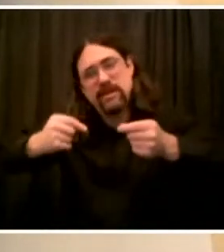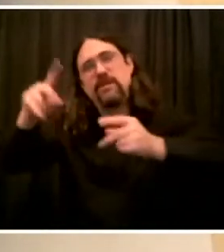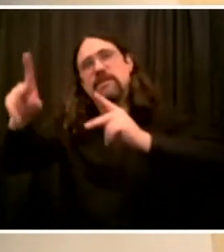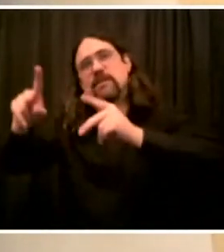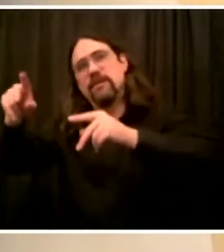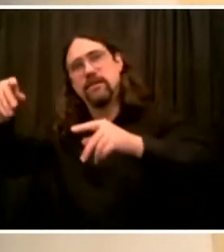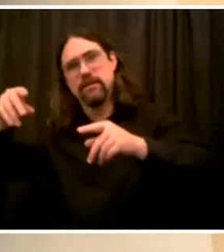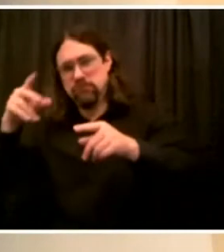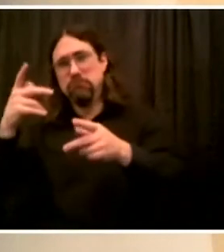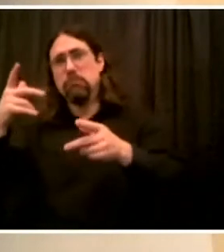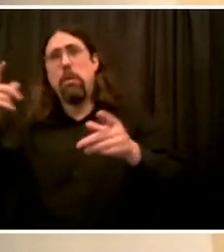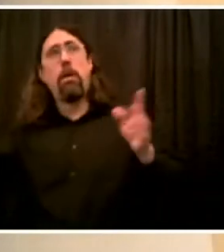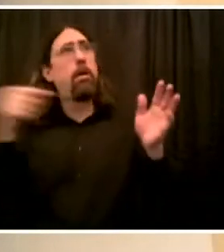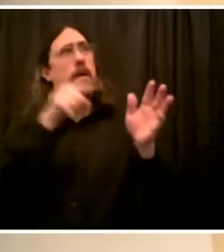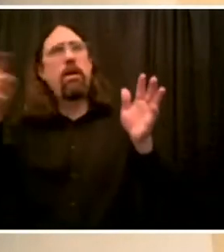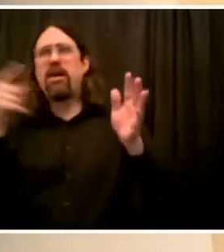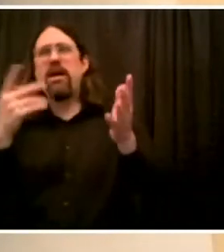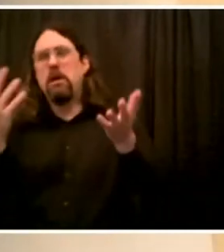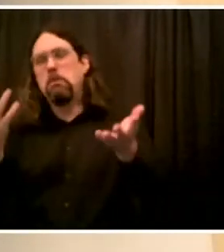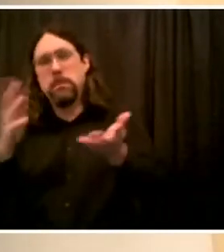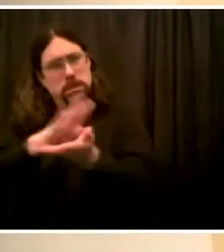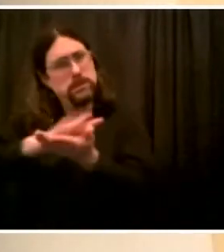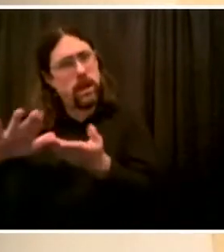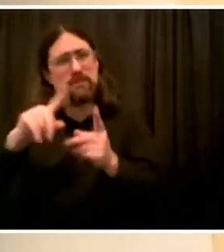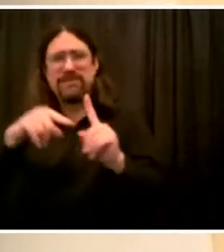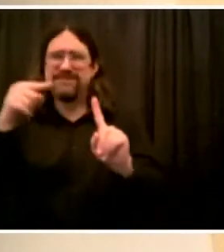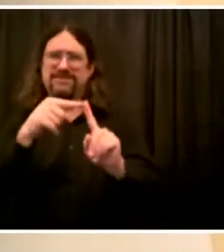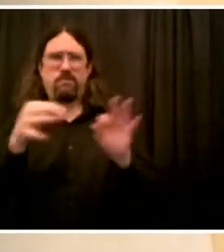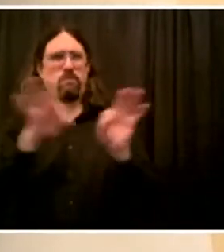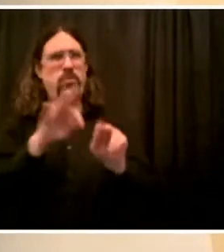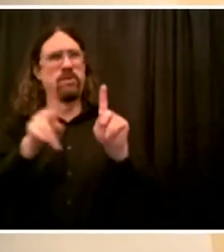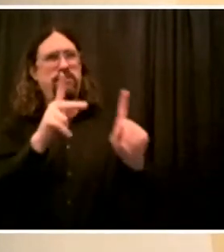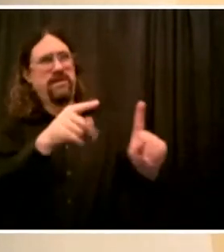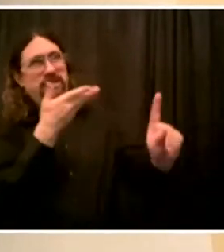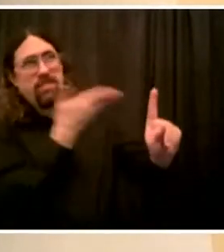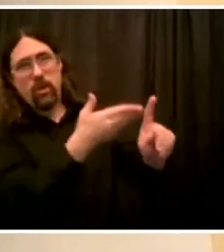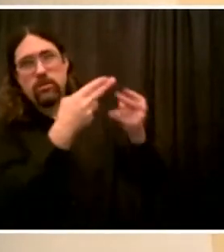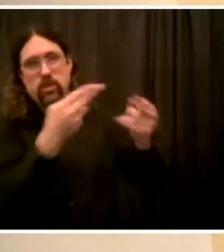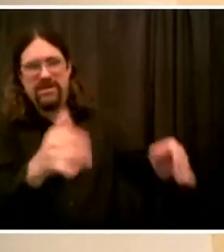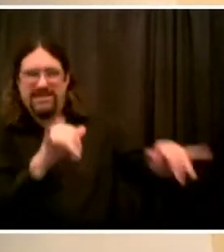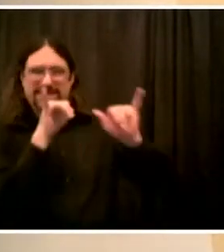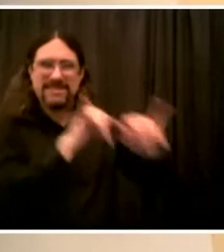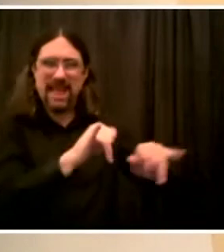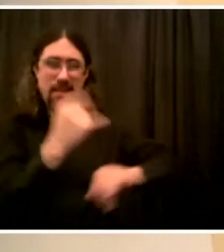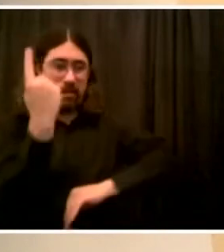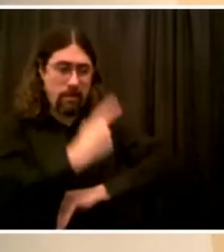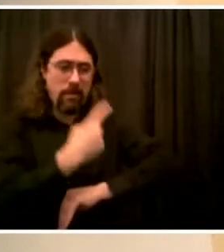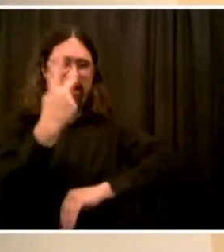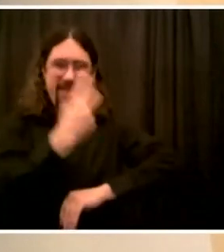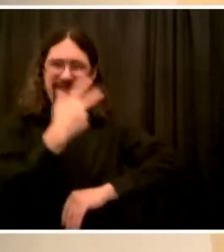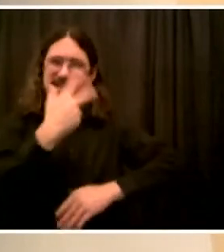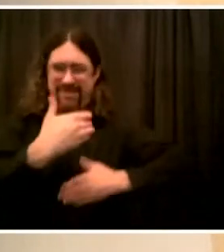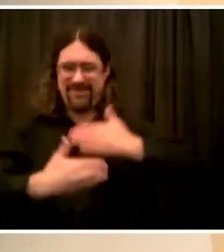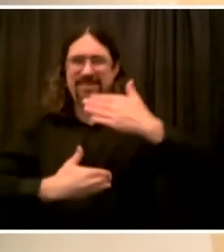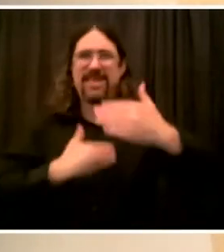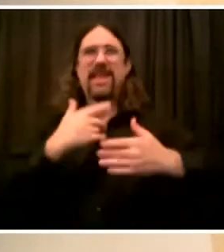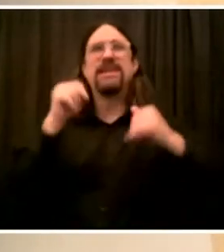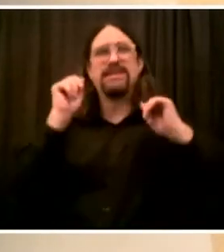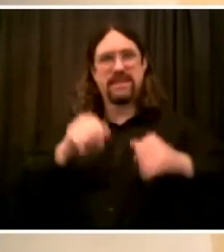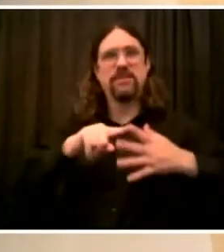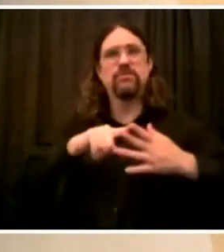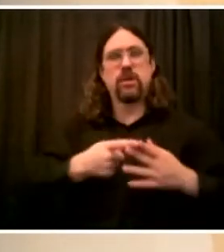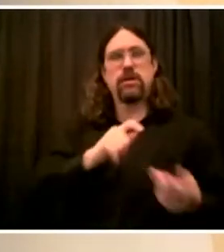off the streets permanently since we began Homestead. But we're going to have defeats every night too, which is the acceptance of services on a platform is